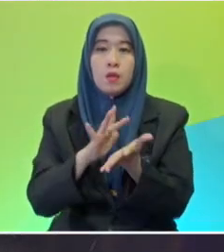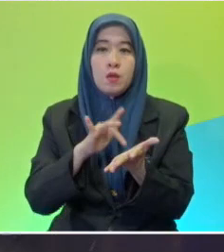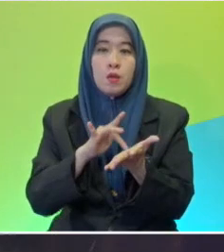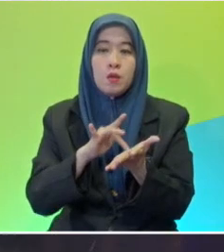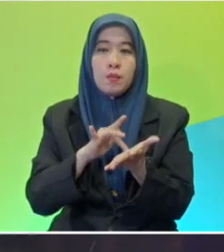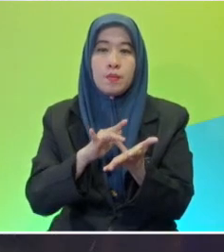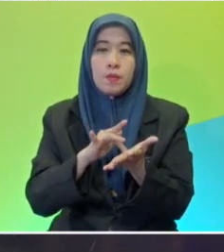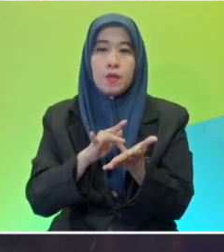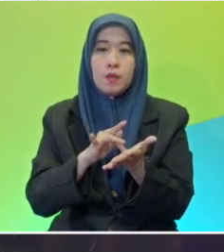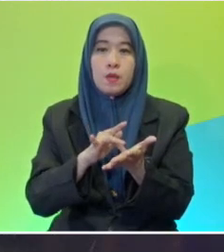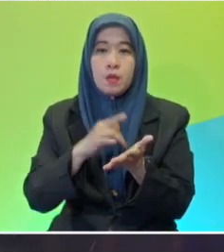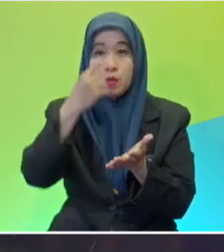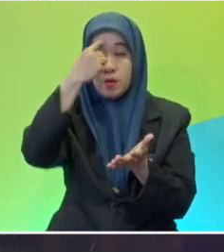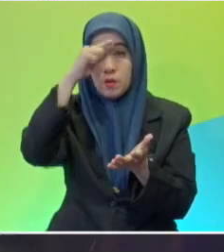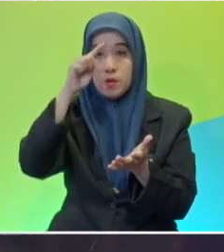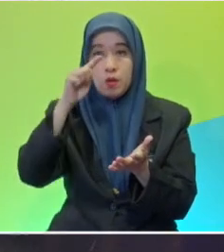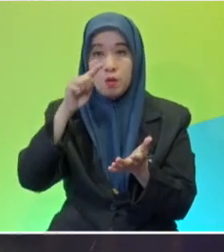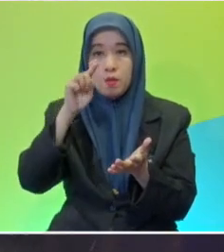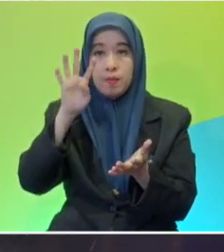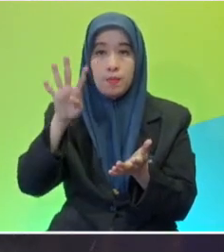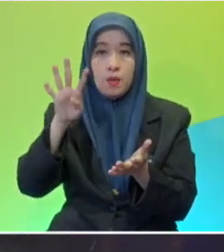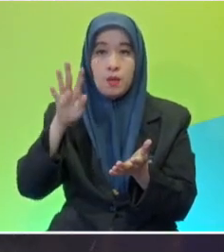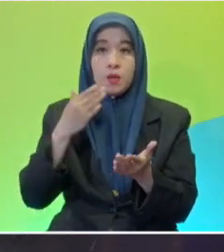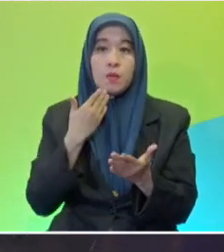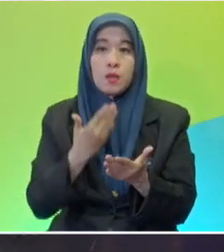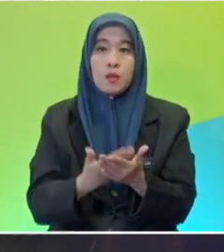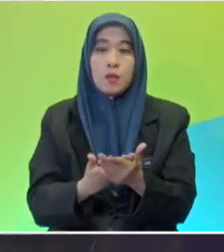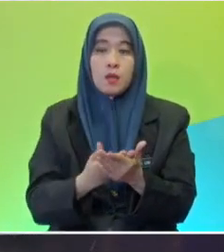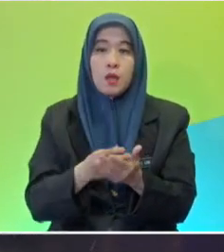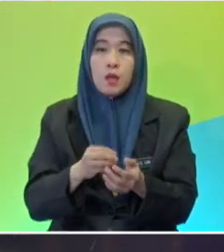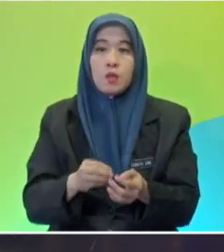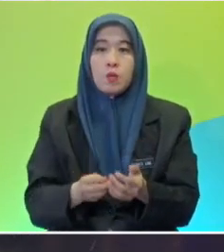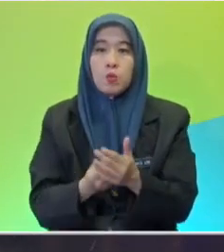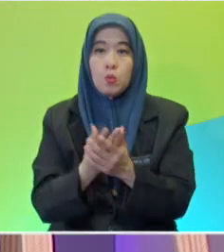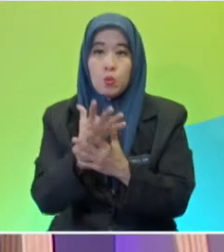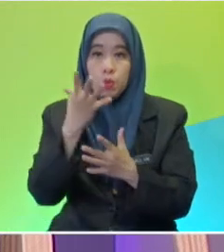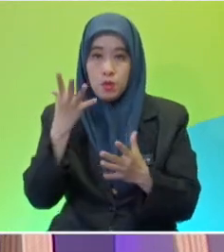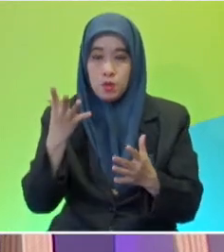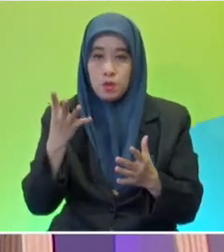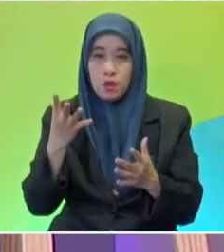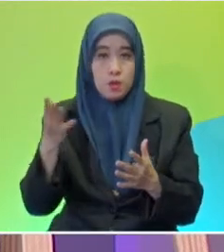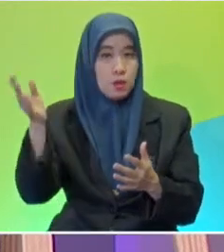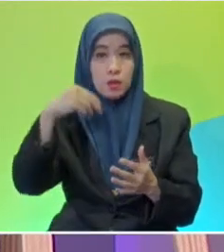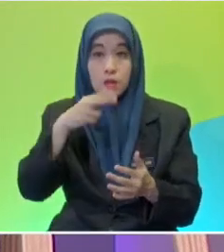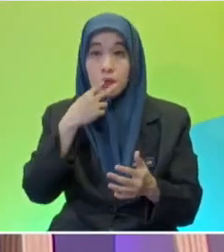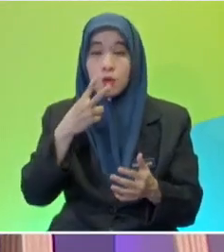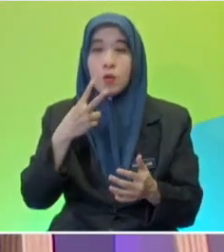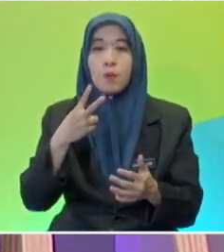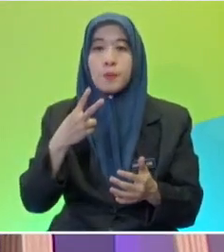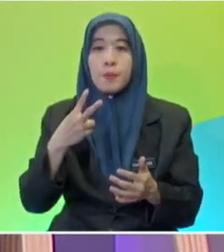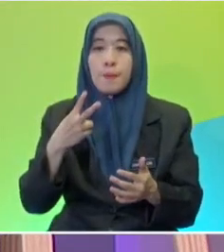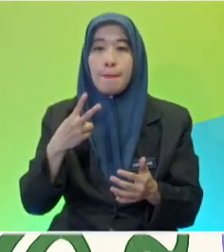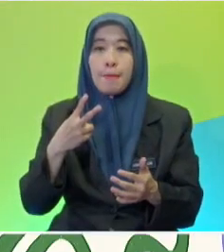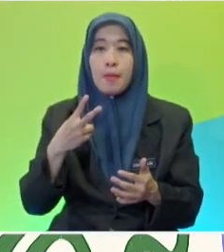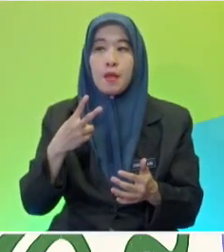are the 4 benefits from the plants. Okay. Yes. So let us have a look. Can I ask? Quiz